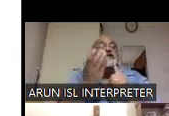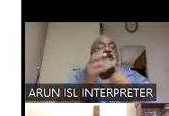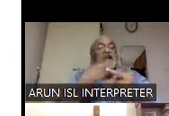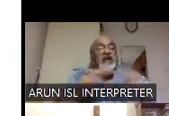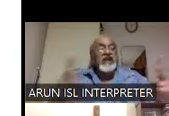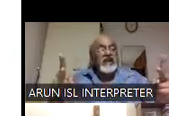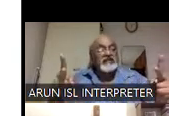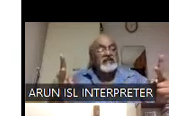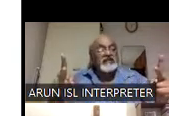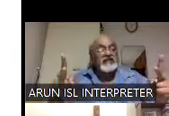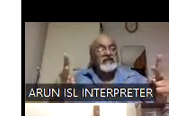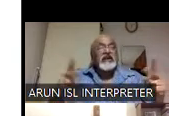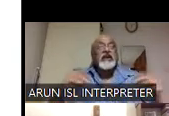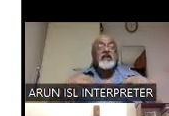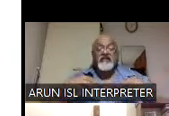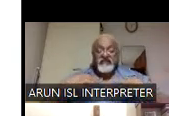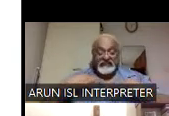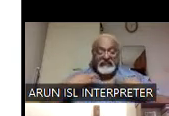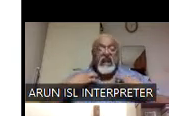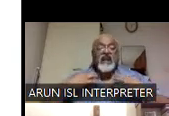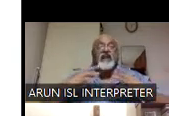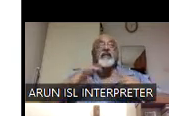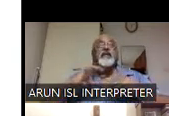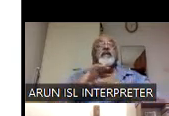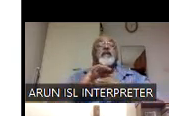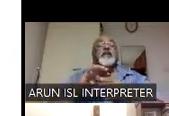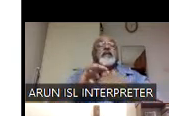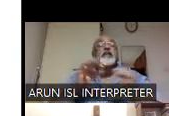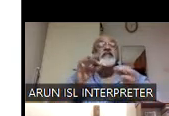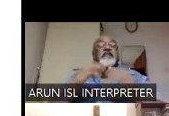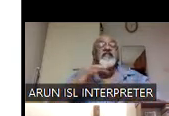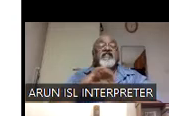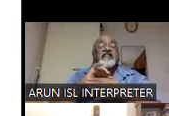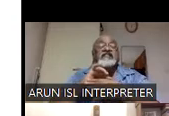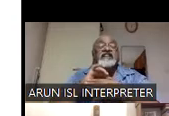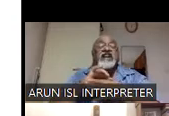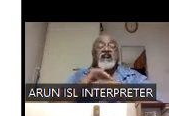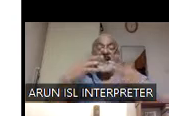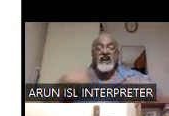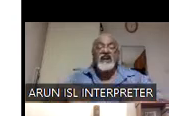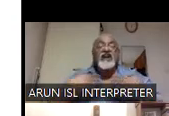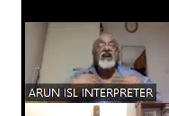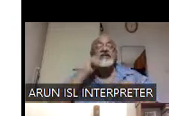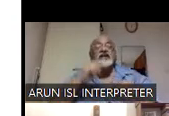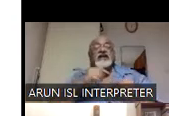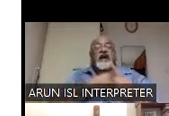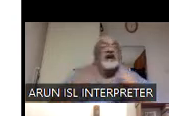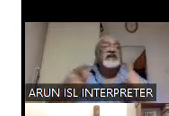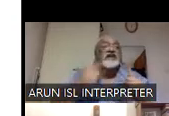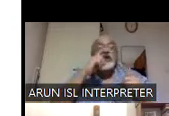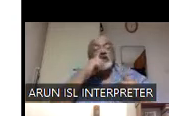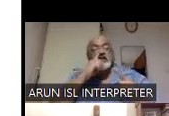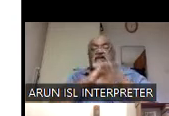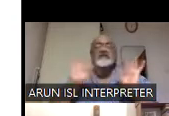differences rather than biological ones. So this is not about men versus women,